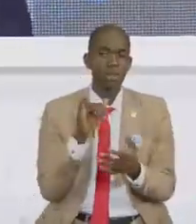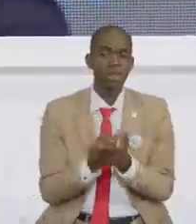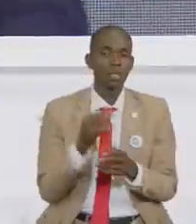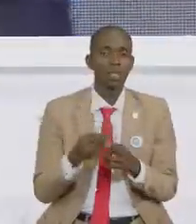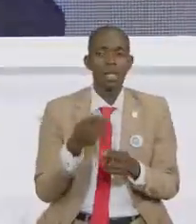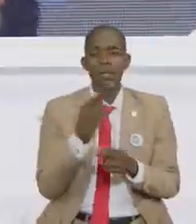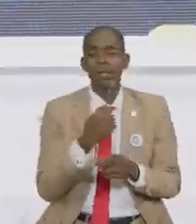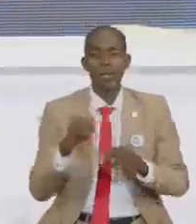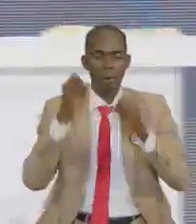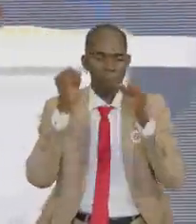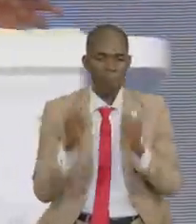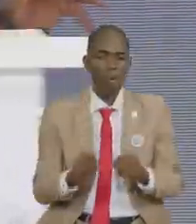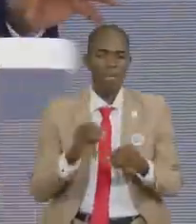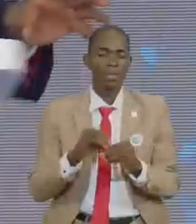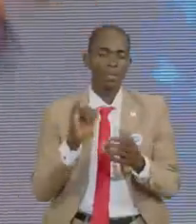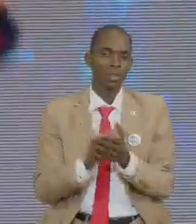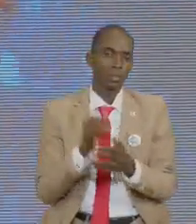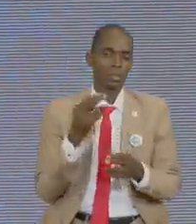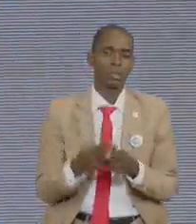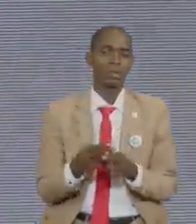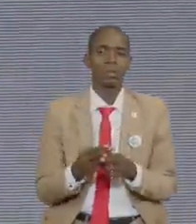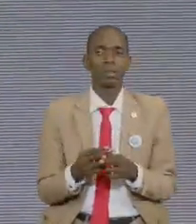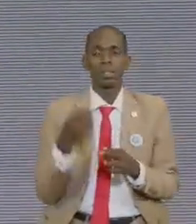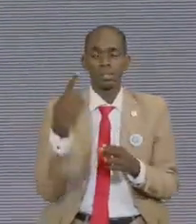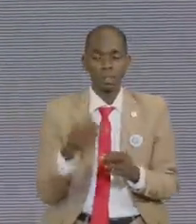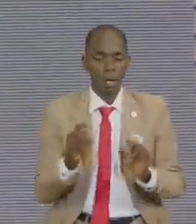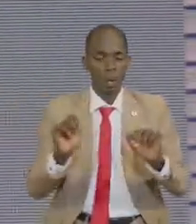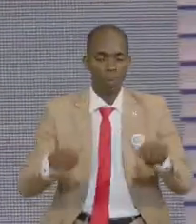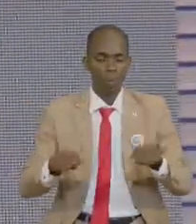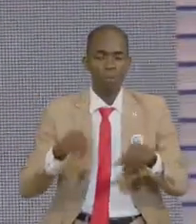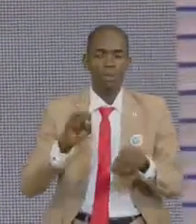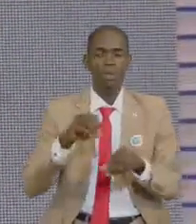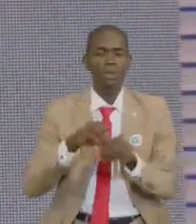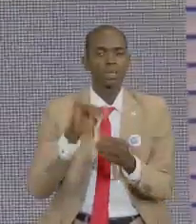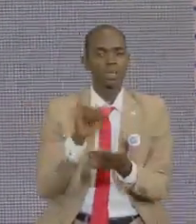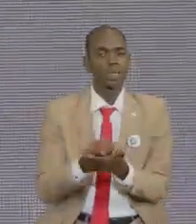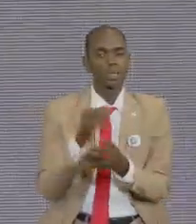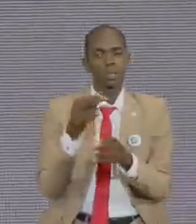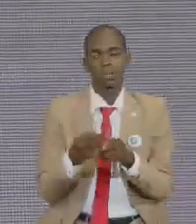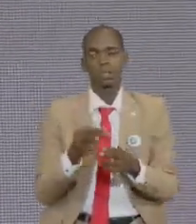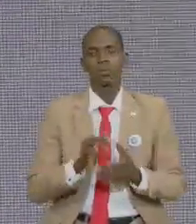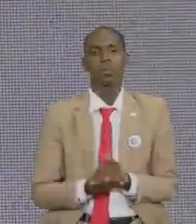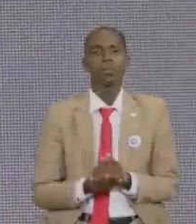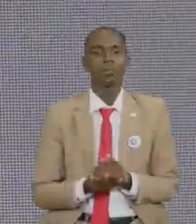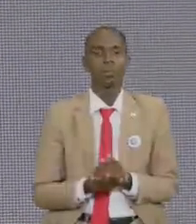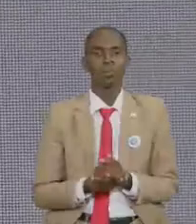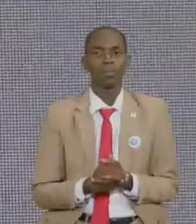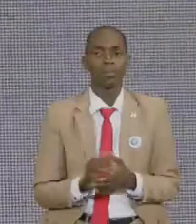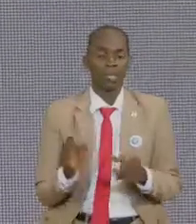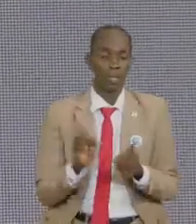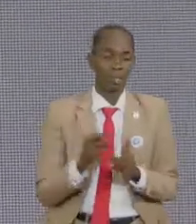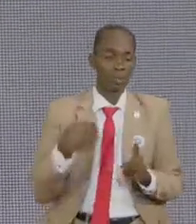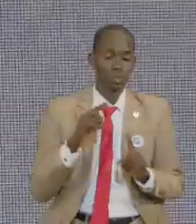power in that name, the possibilities in that name. As we go back